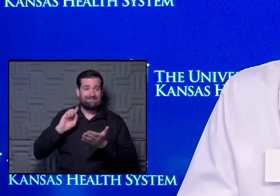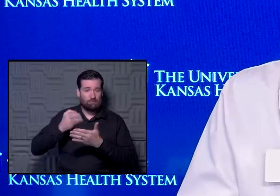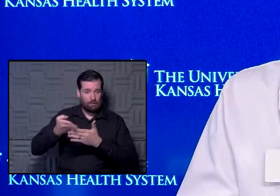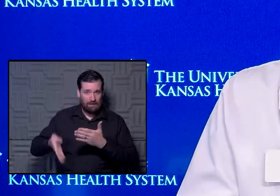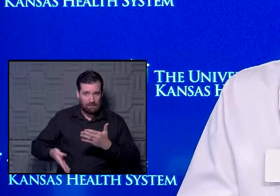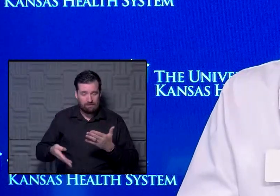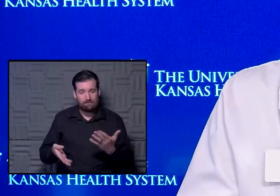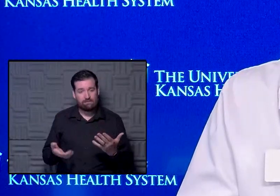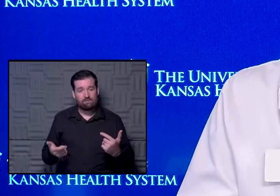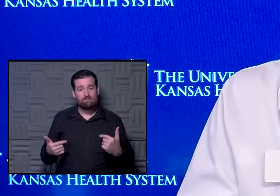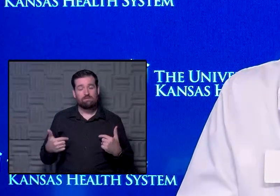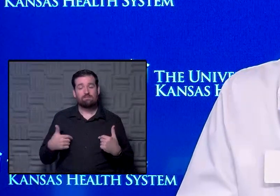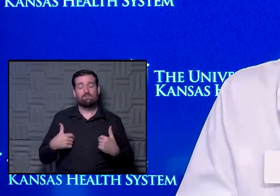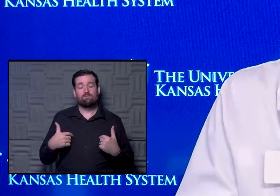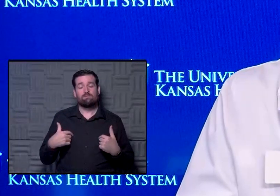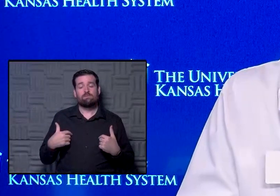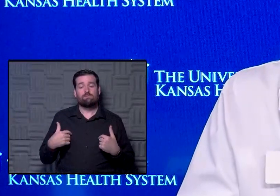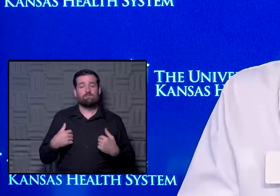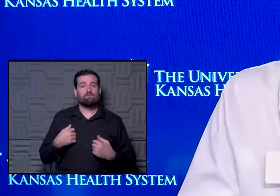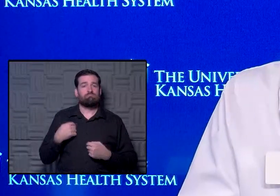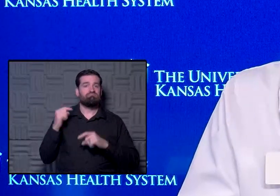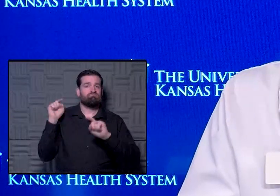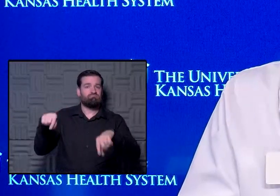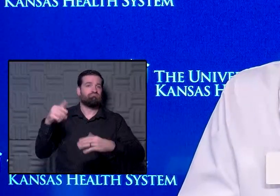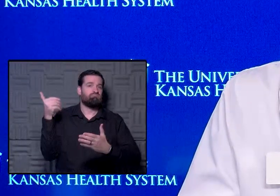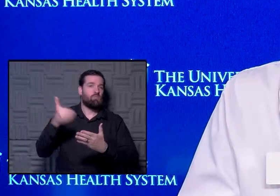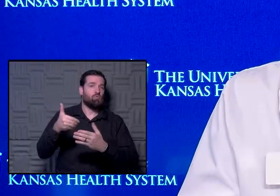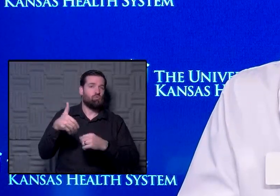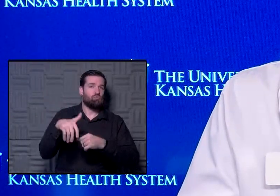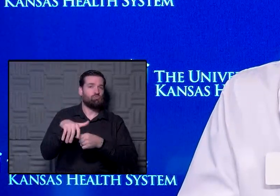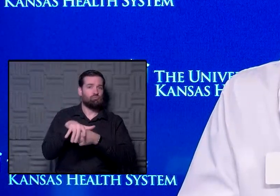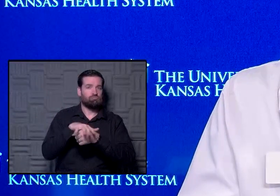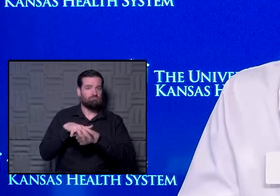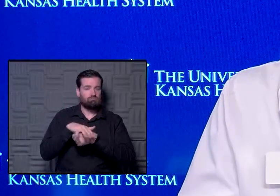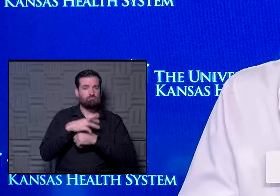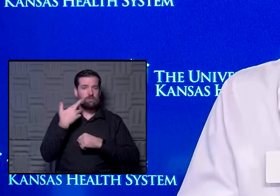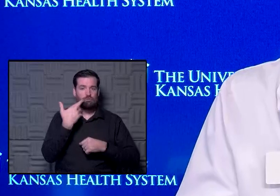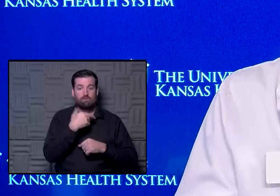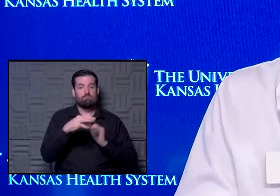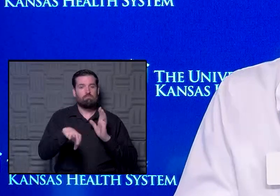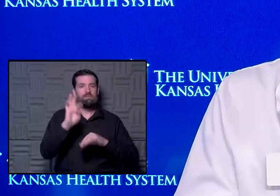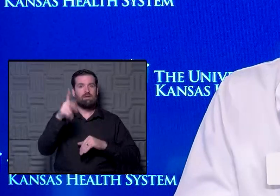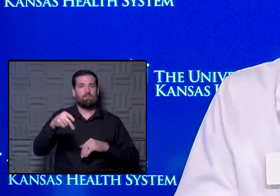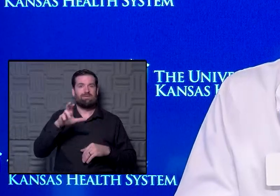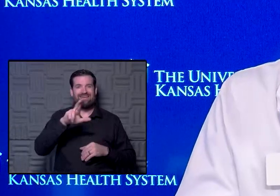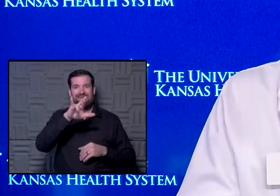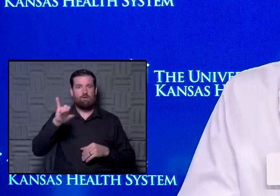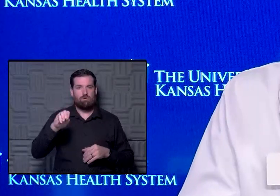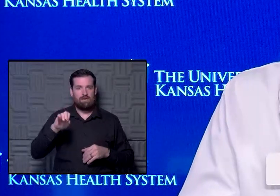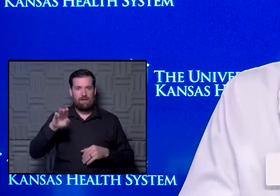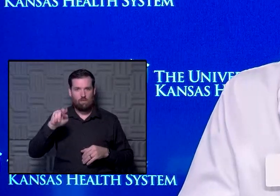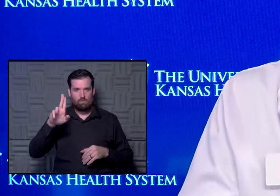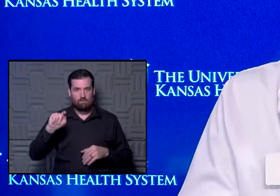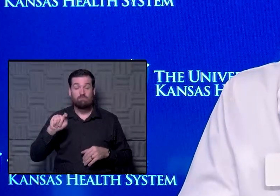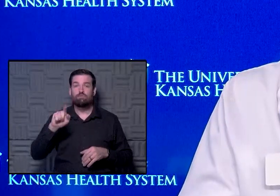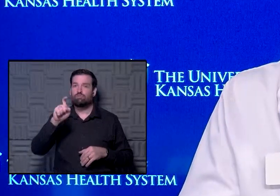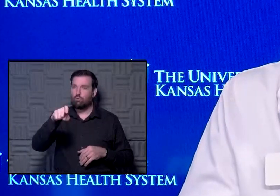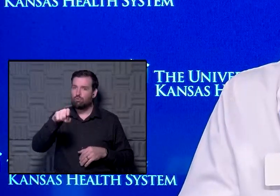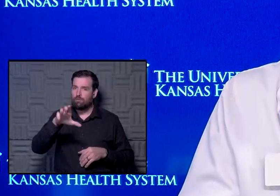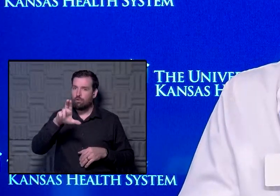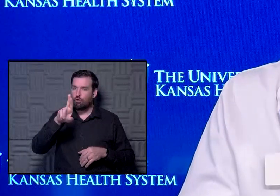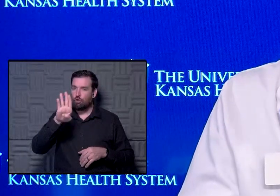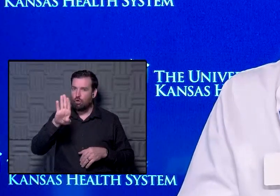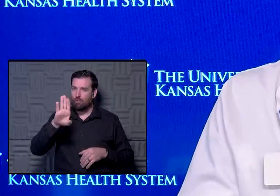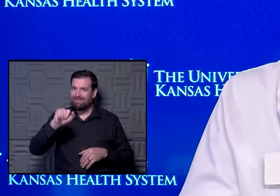I went to a local restaurant to pick up our carryout that was supposed to be curbside